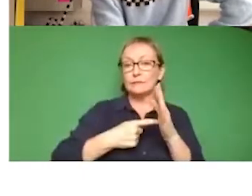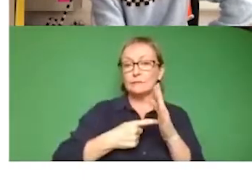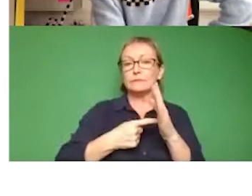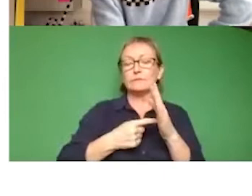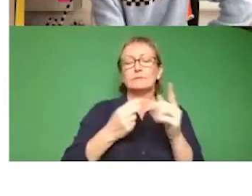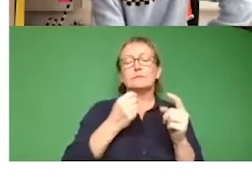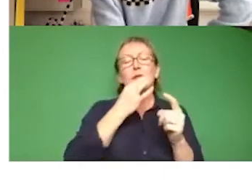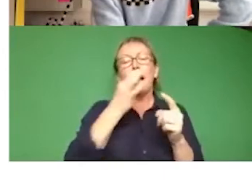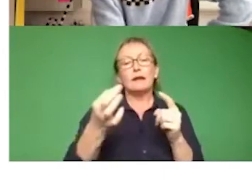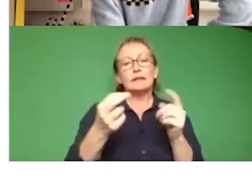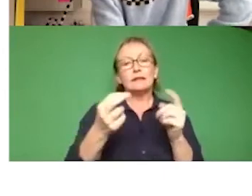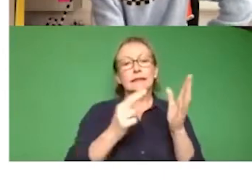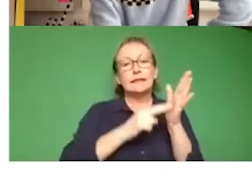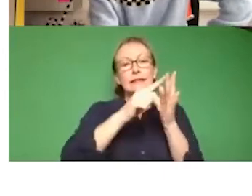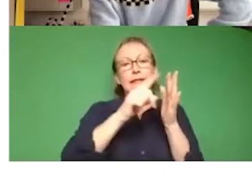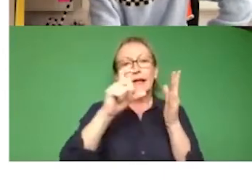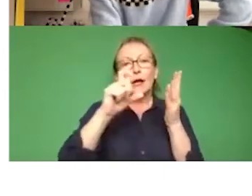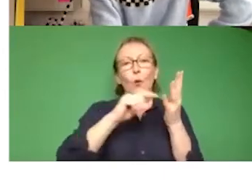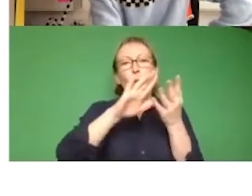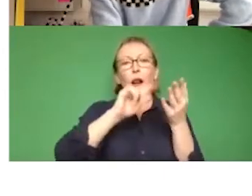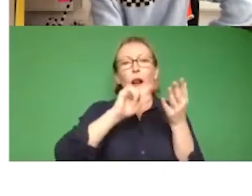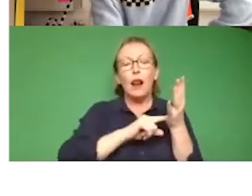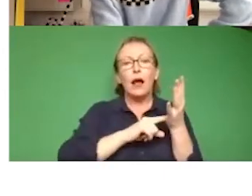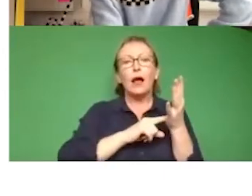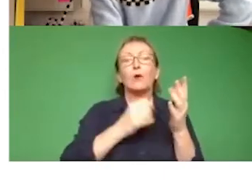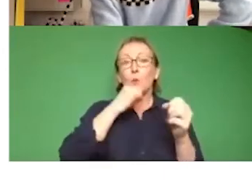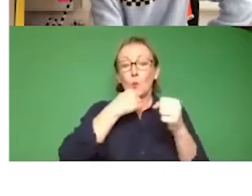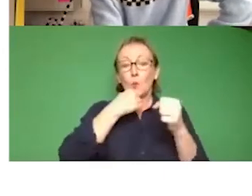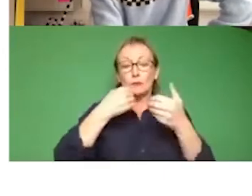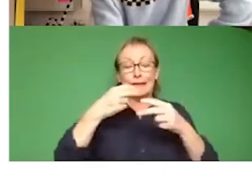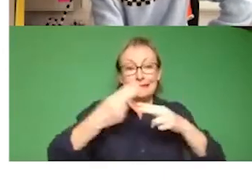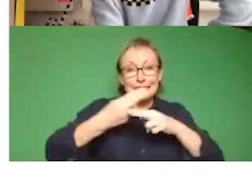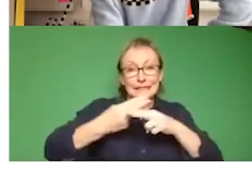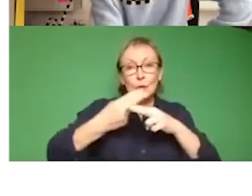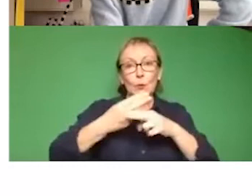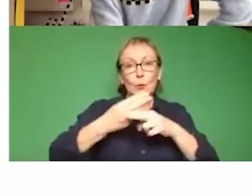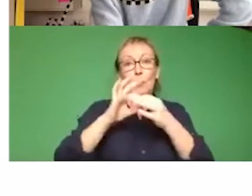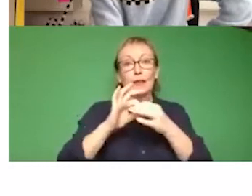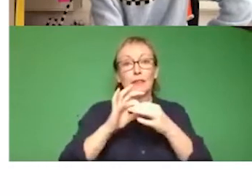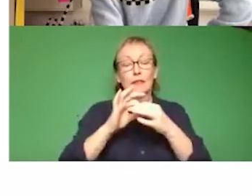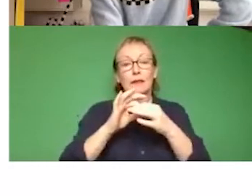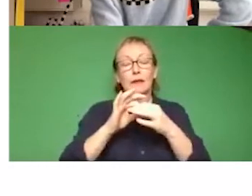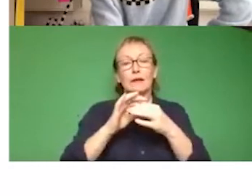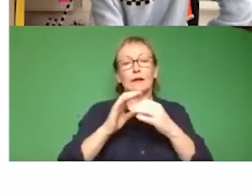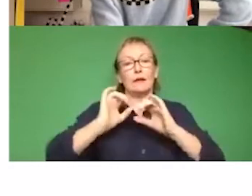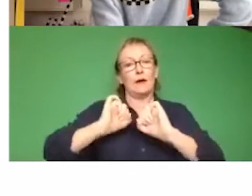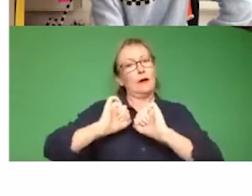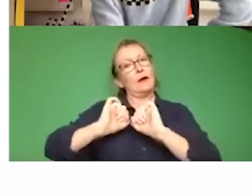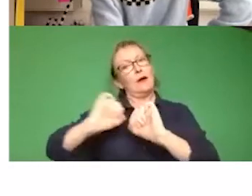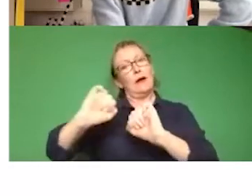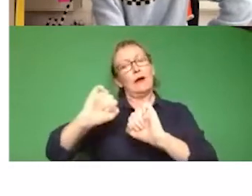Nicholas Party to make an intarsia knit with him, and I loved her love